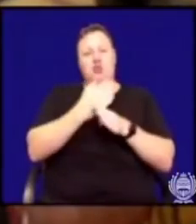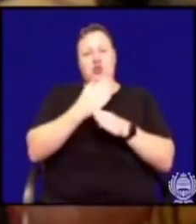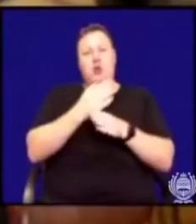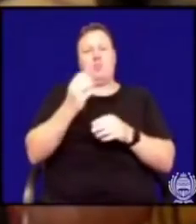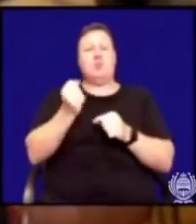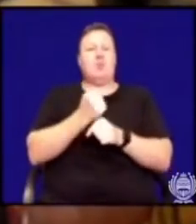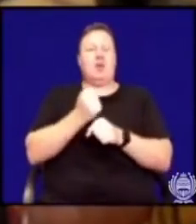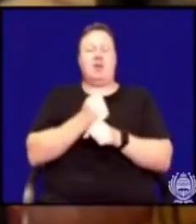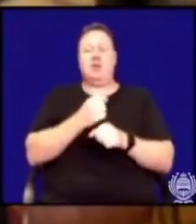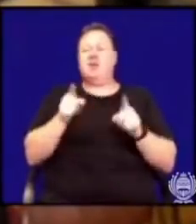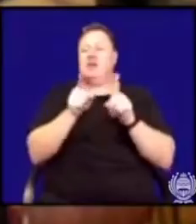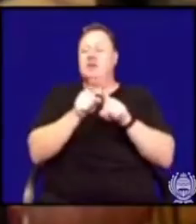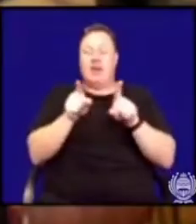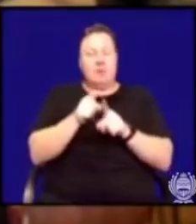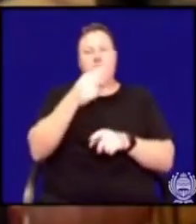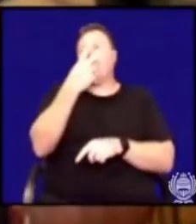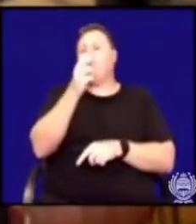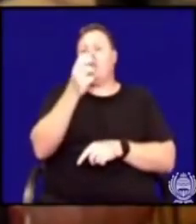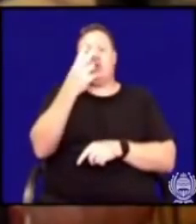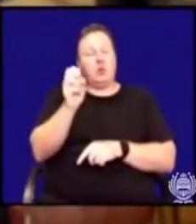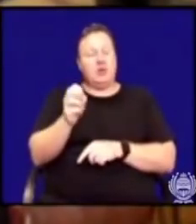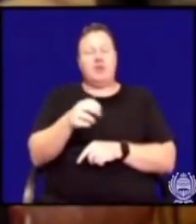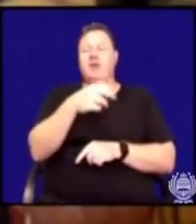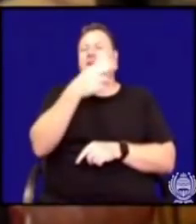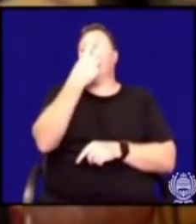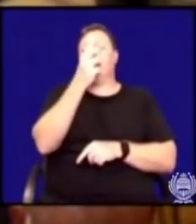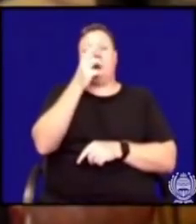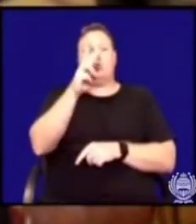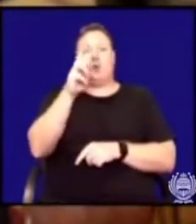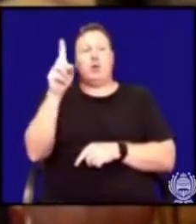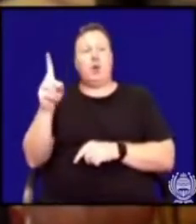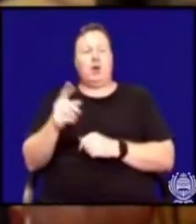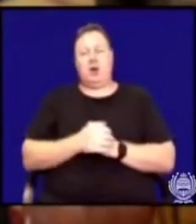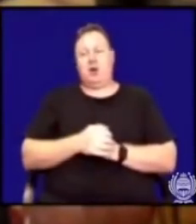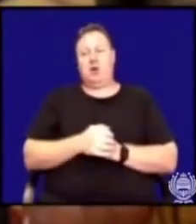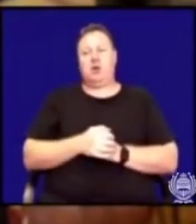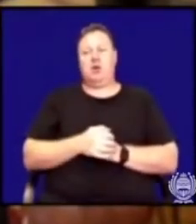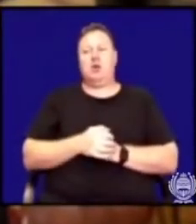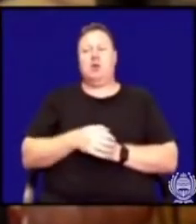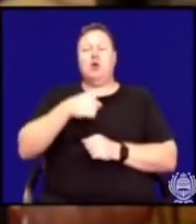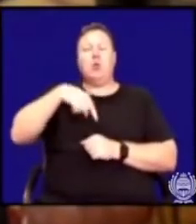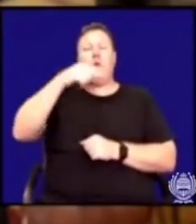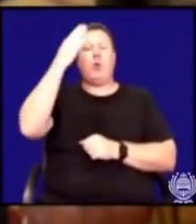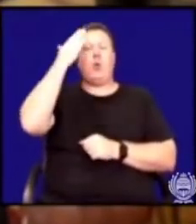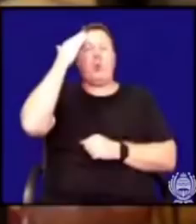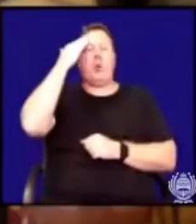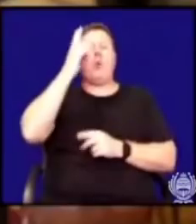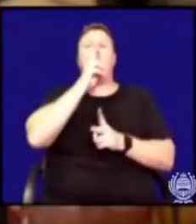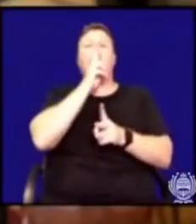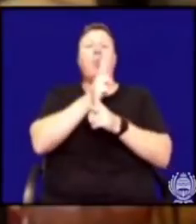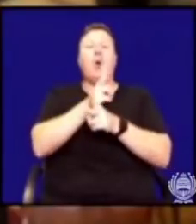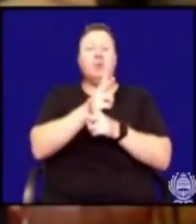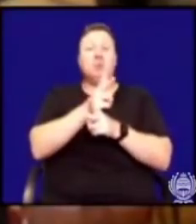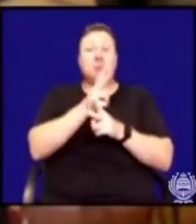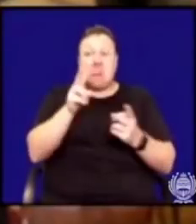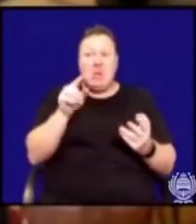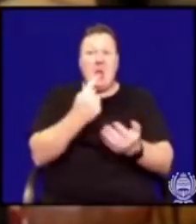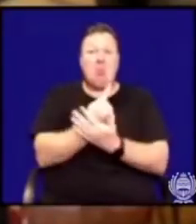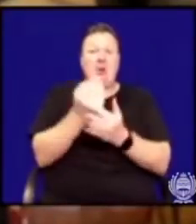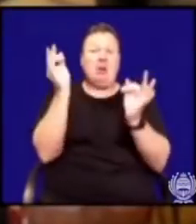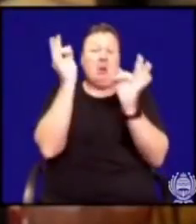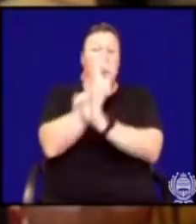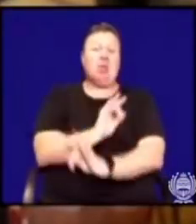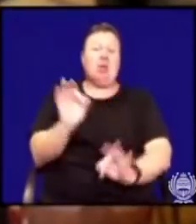the same in 2020 and in 2021. Of course, we all know that these promises did not come into fruition